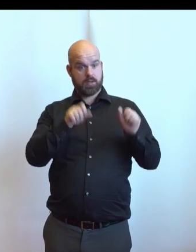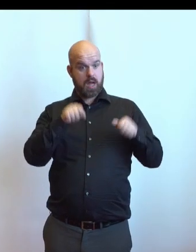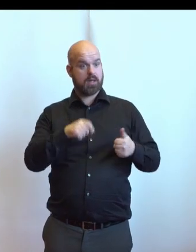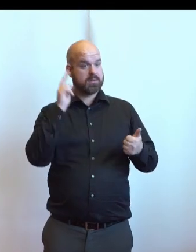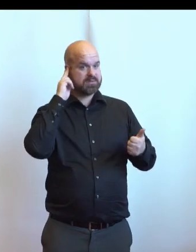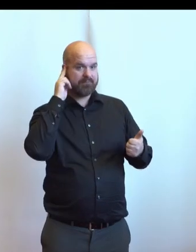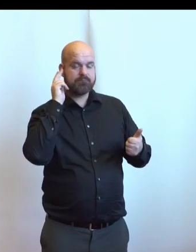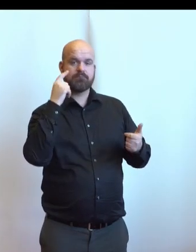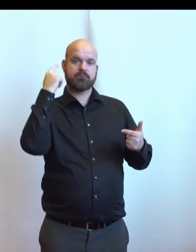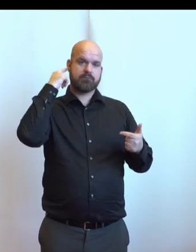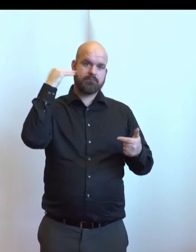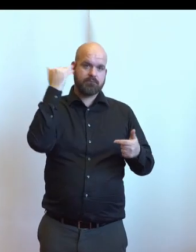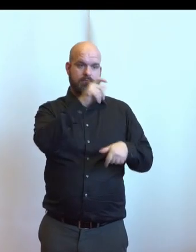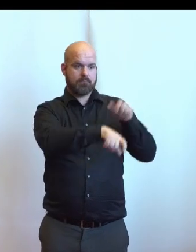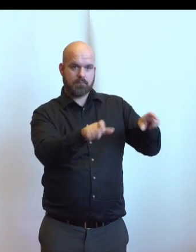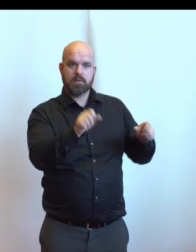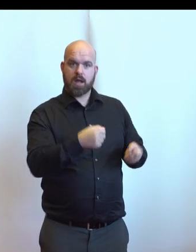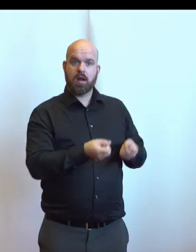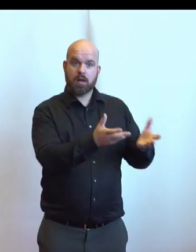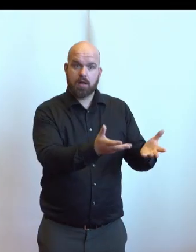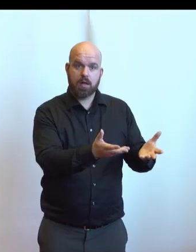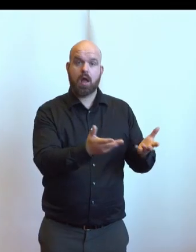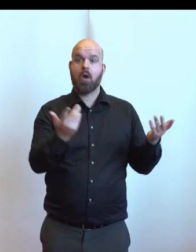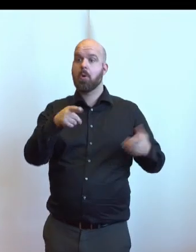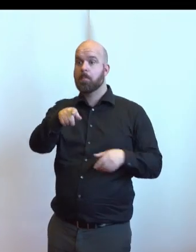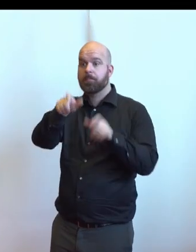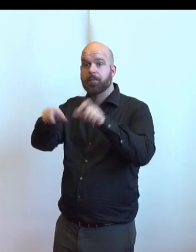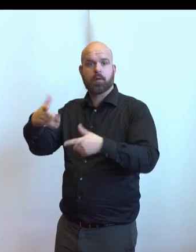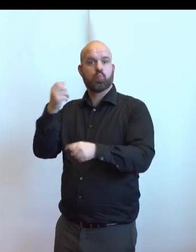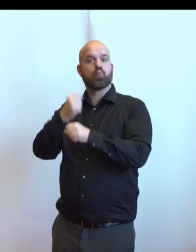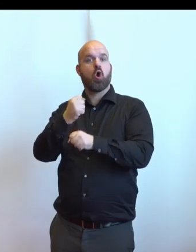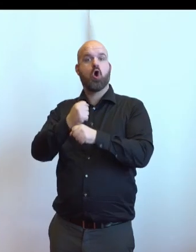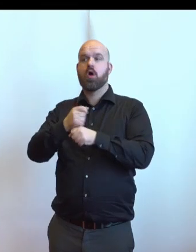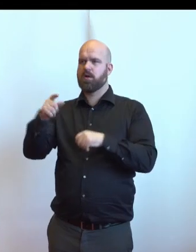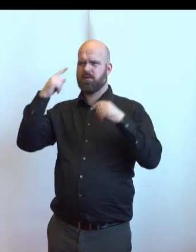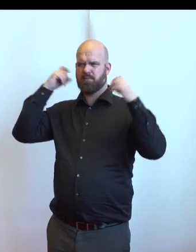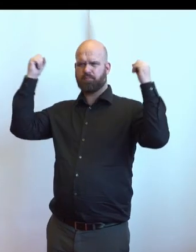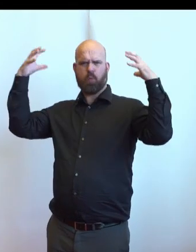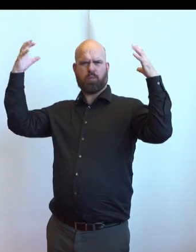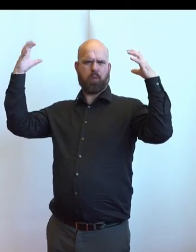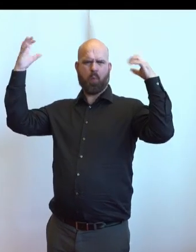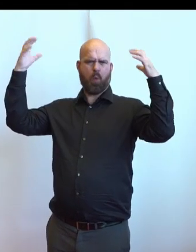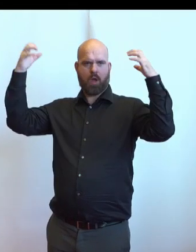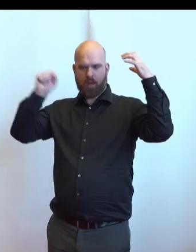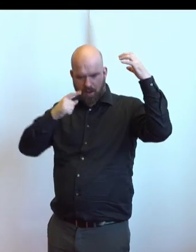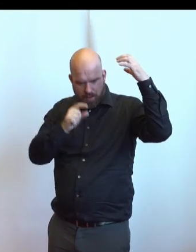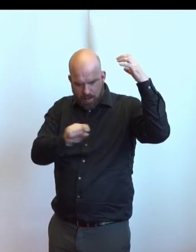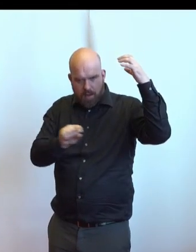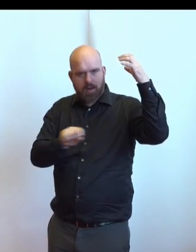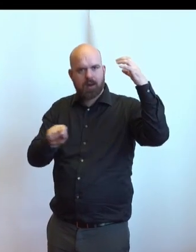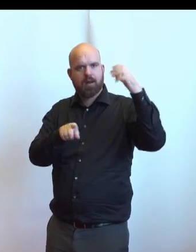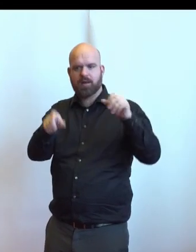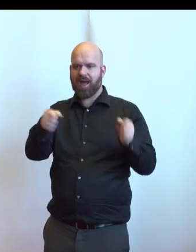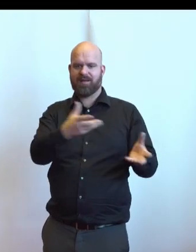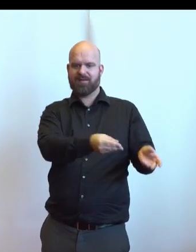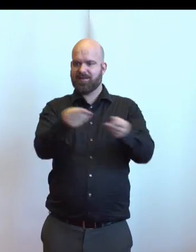work in a noisy environment. They will also benefit from this kind of accessible technology. People who are not fluent in a given language